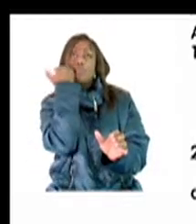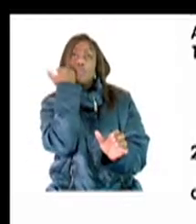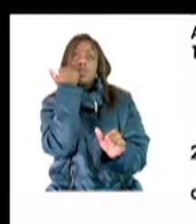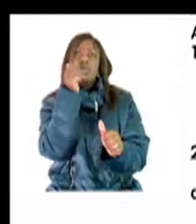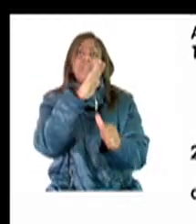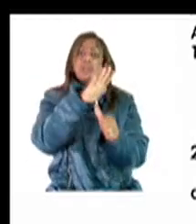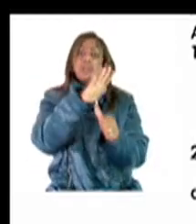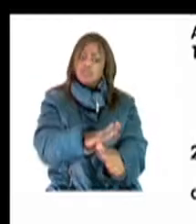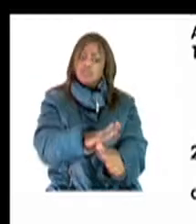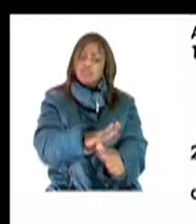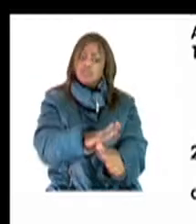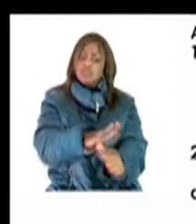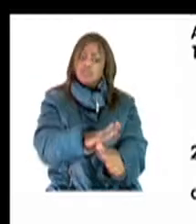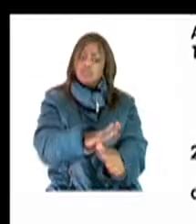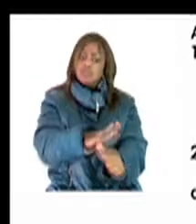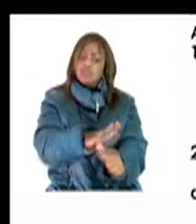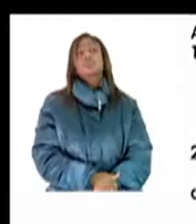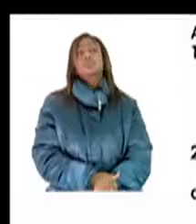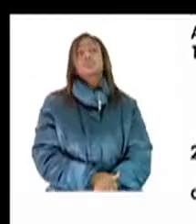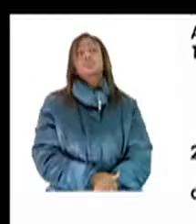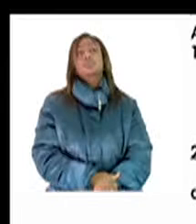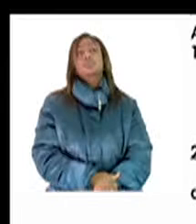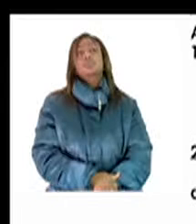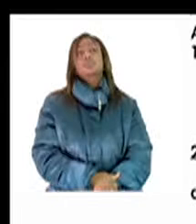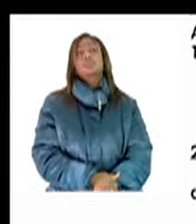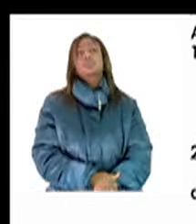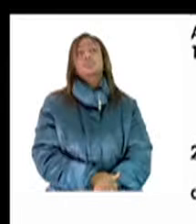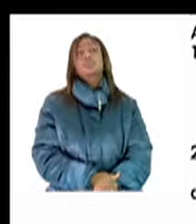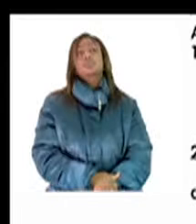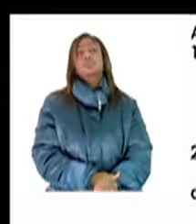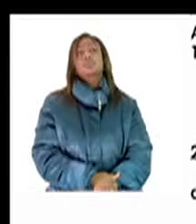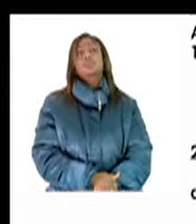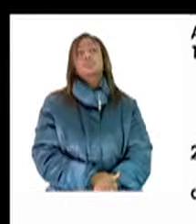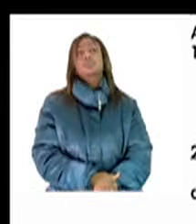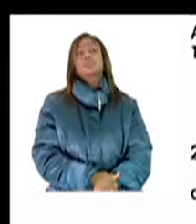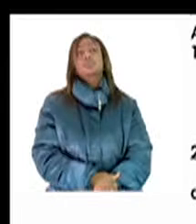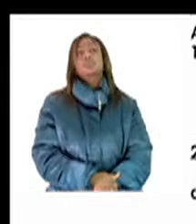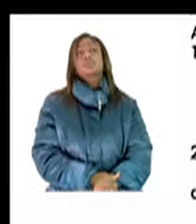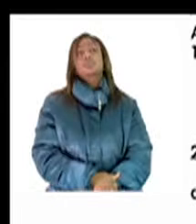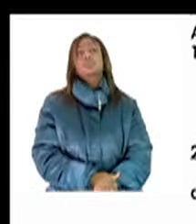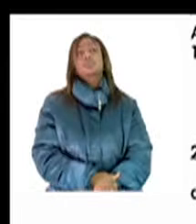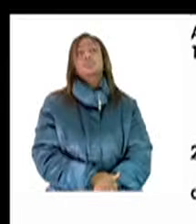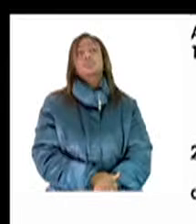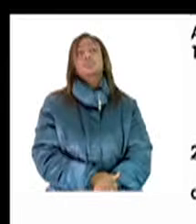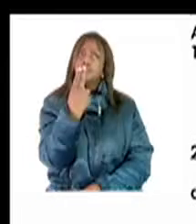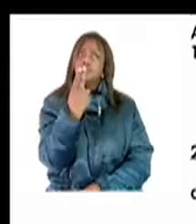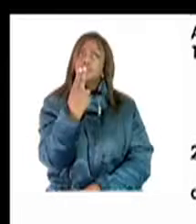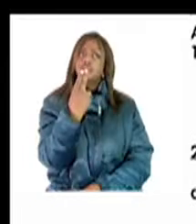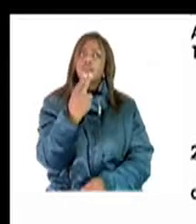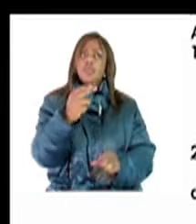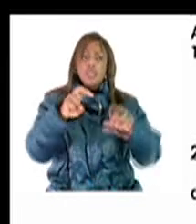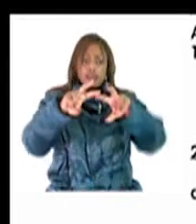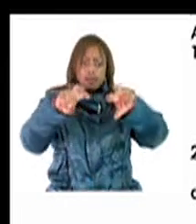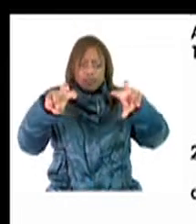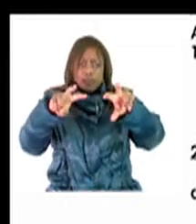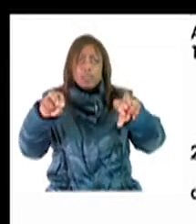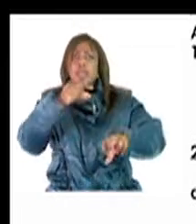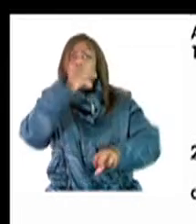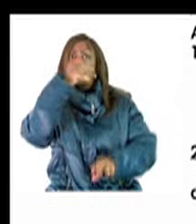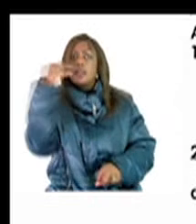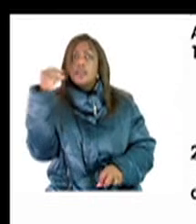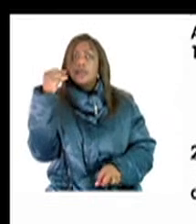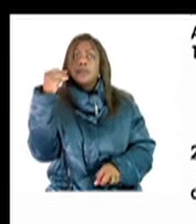really mean? That's question one. Question two, to identify